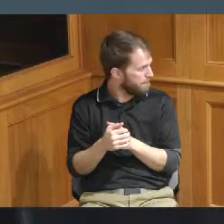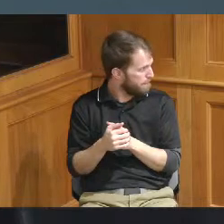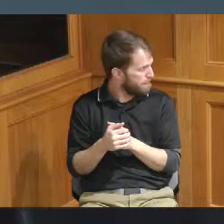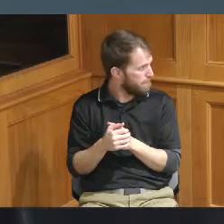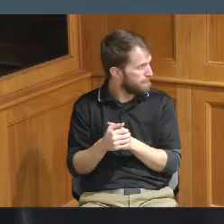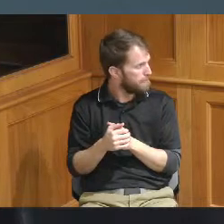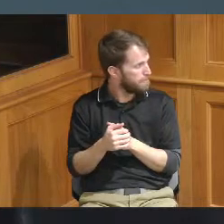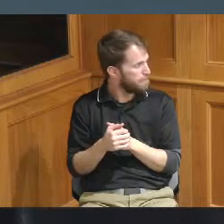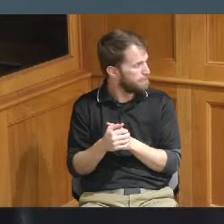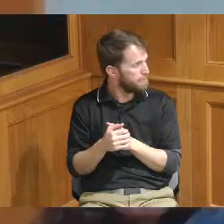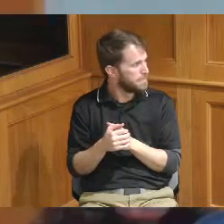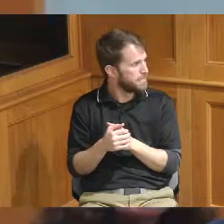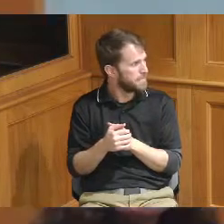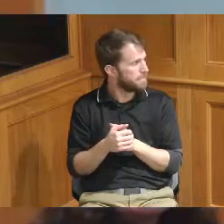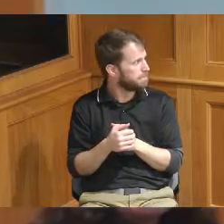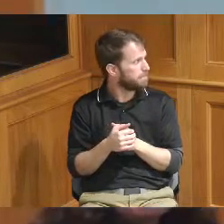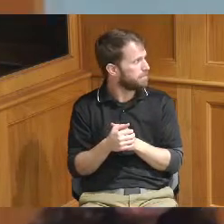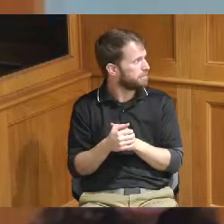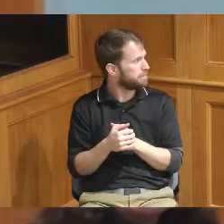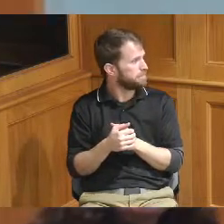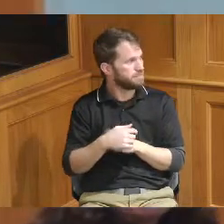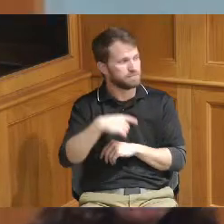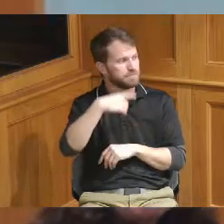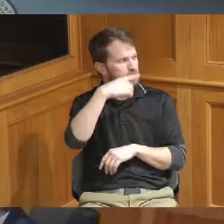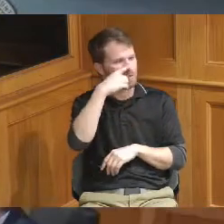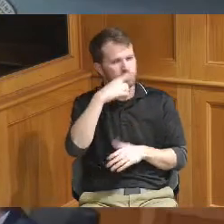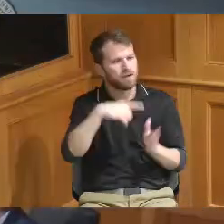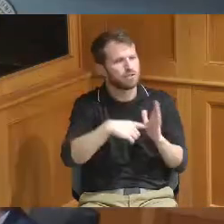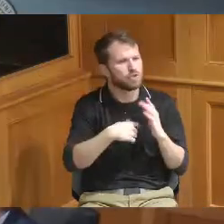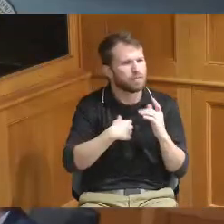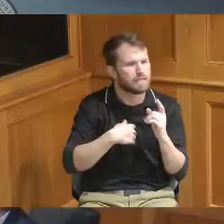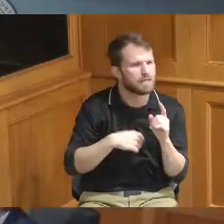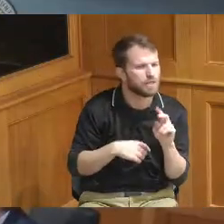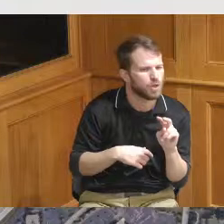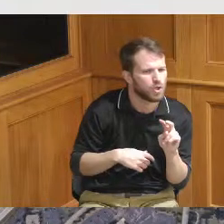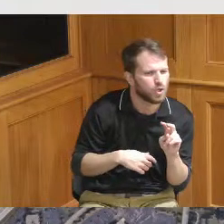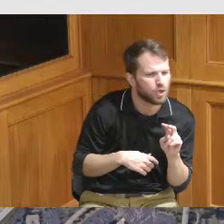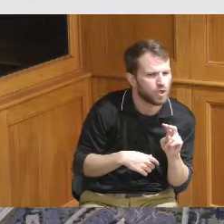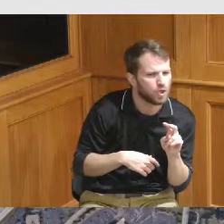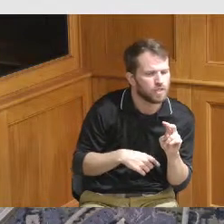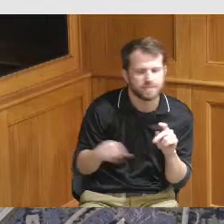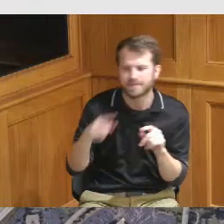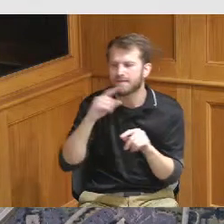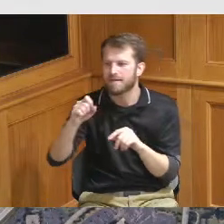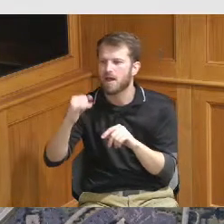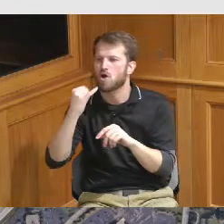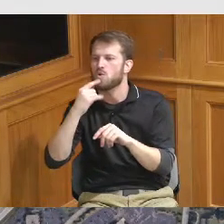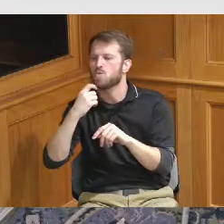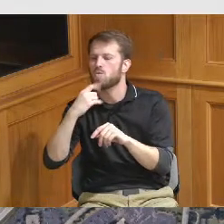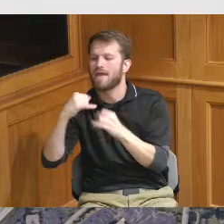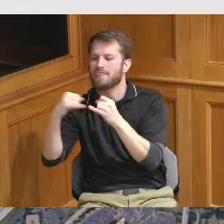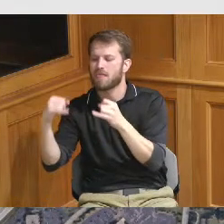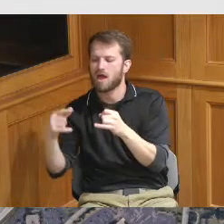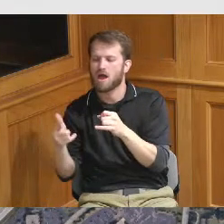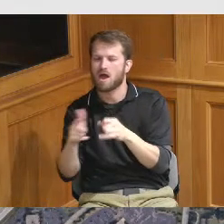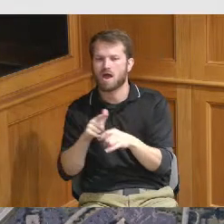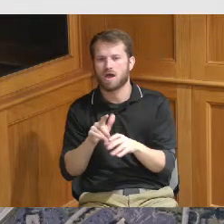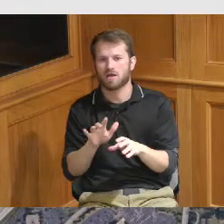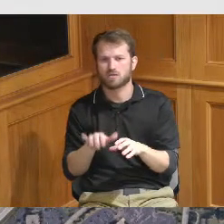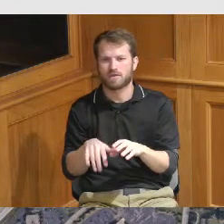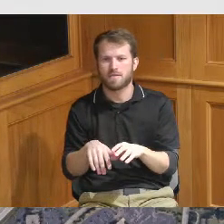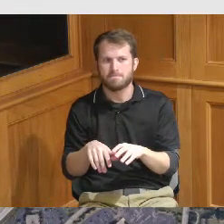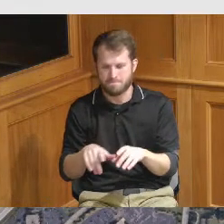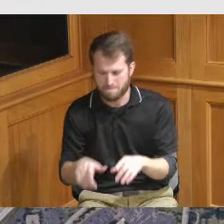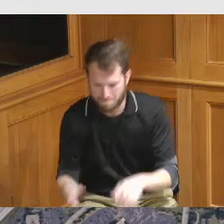I think, Sorry, are you, do you mind if I come up? Sure. Right there, the red line goes over to that white area. So that